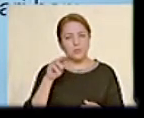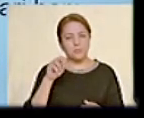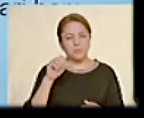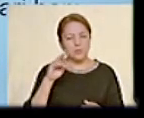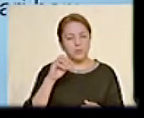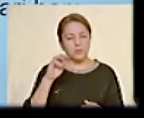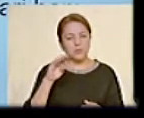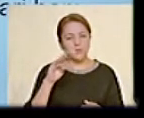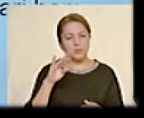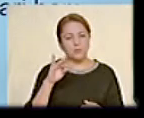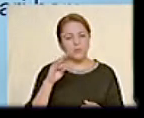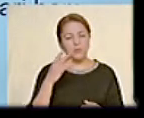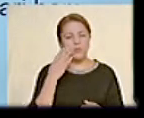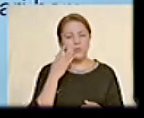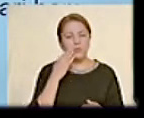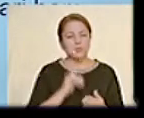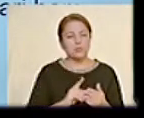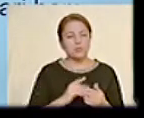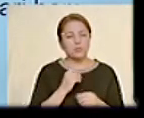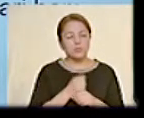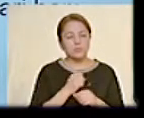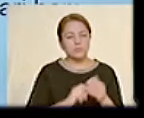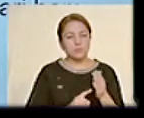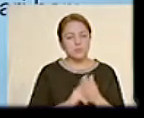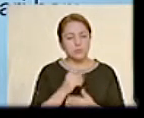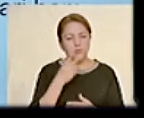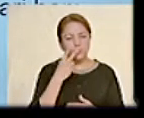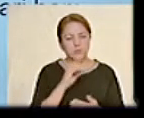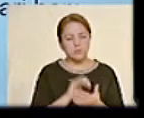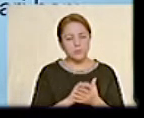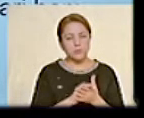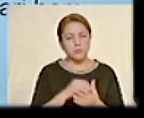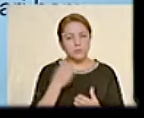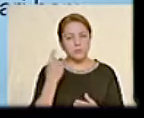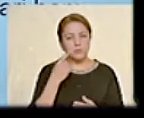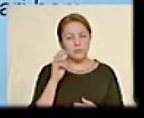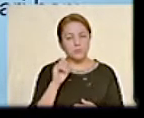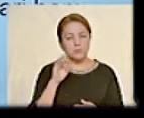qachon ishga tushirilganligini tanishib o'taylik. 1 martda